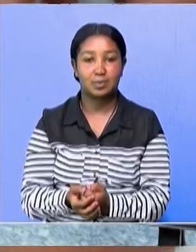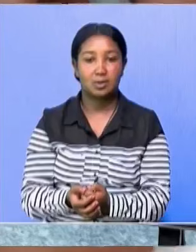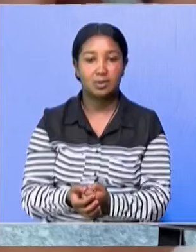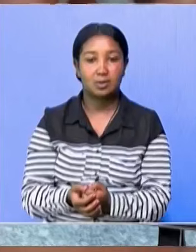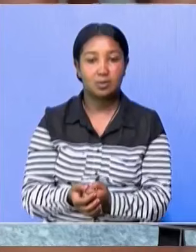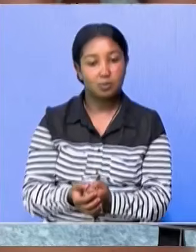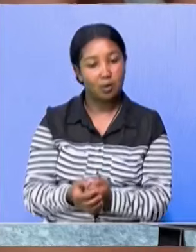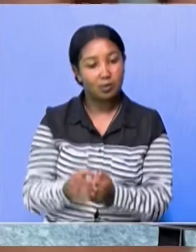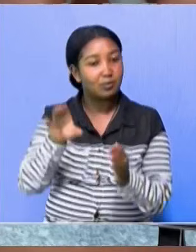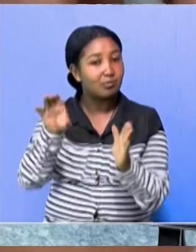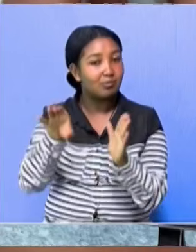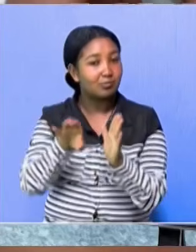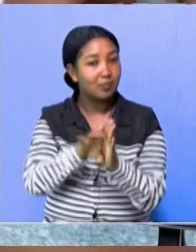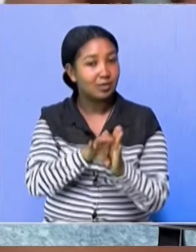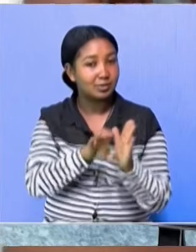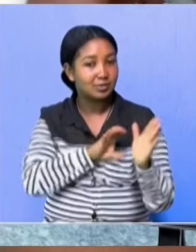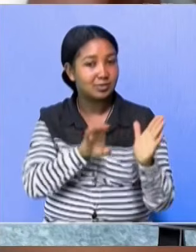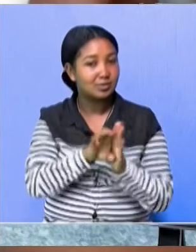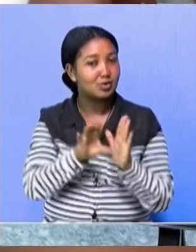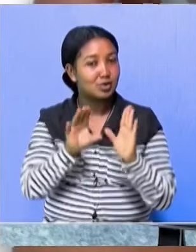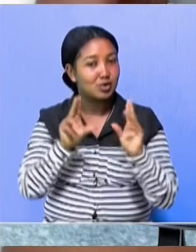without license.